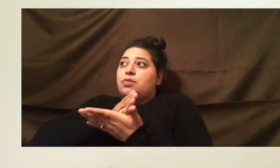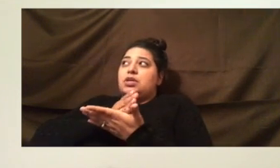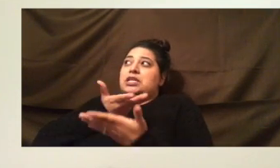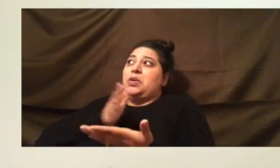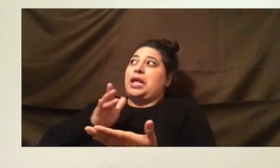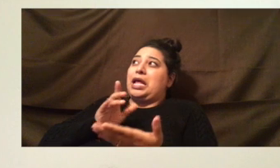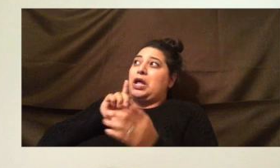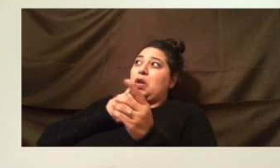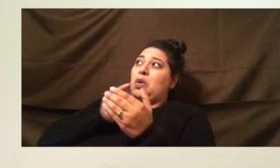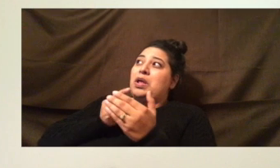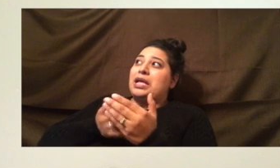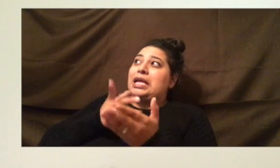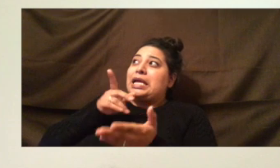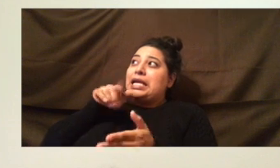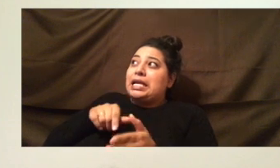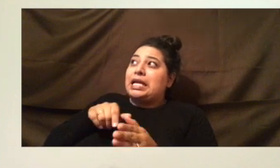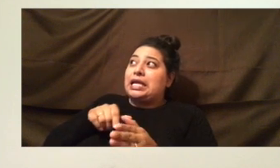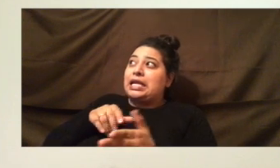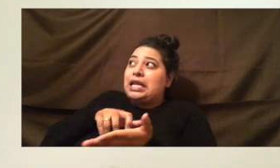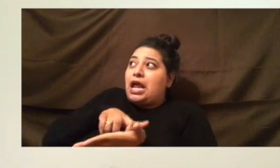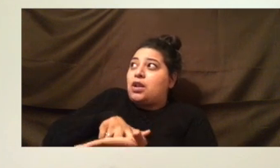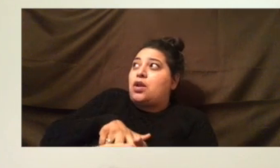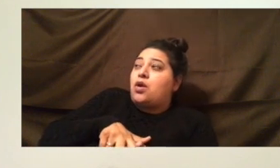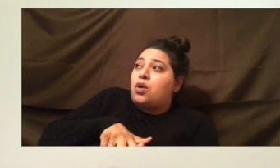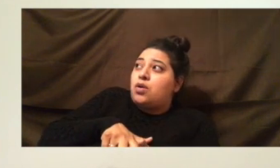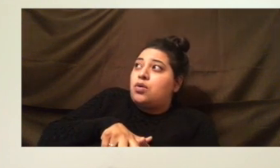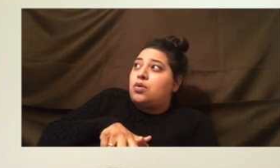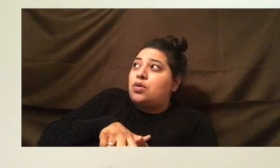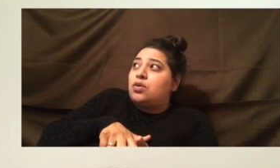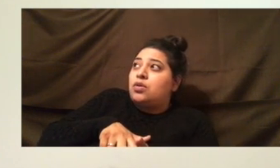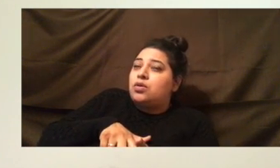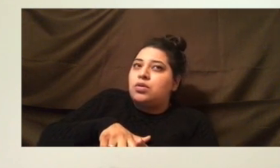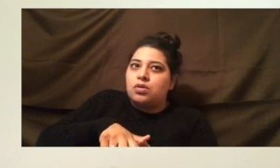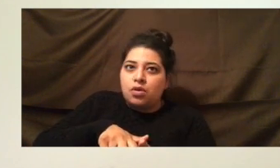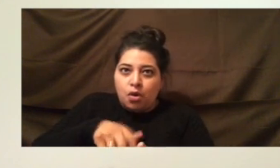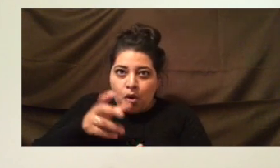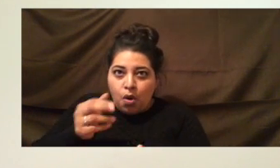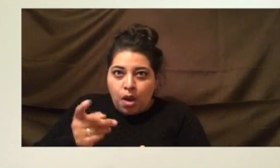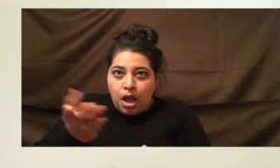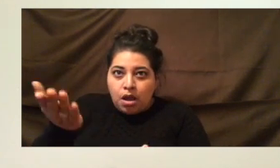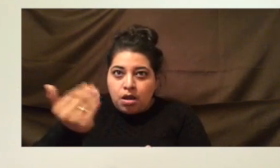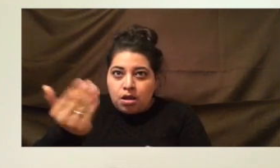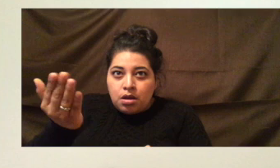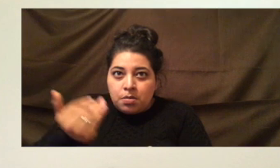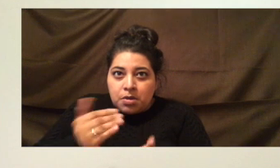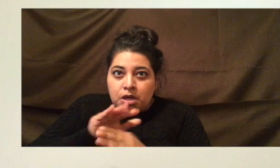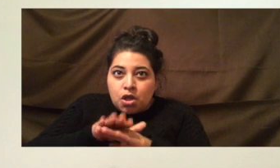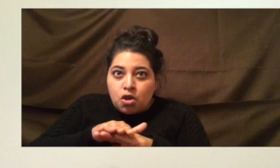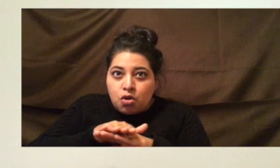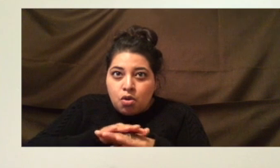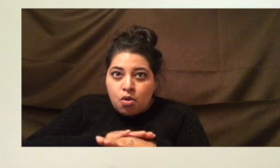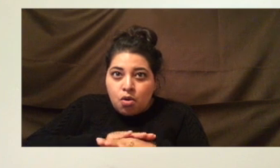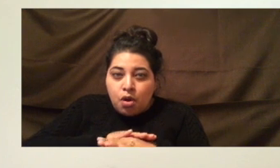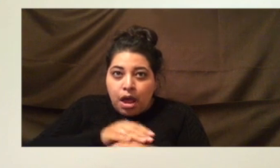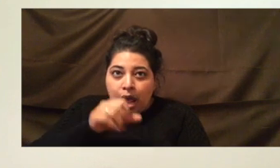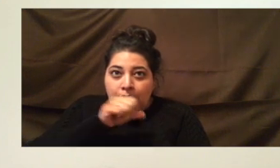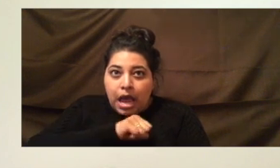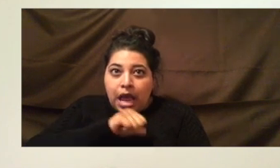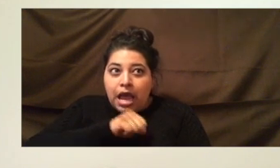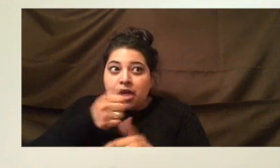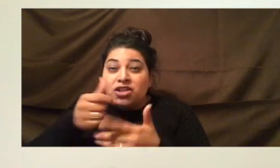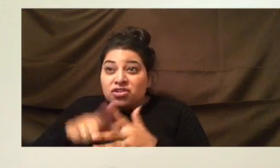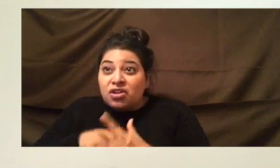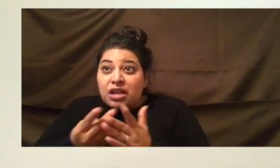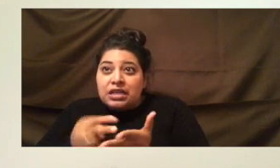close. He knelt on the ground. Okay, move toward me. Slowly, he said.